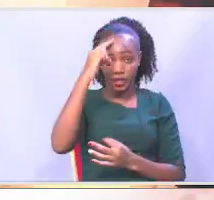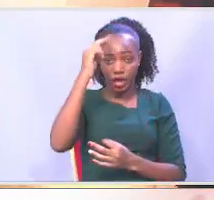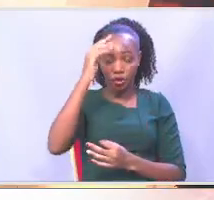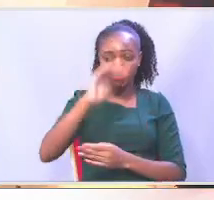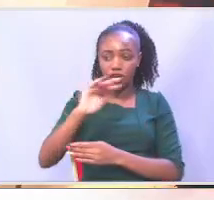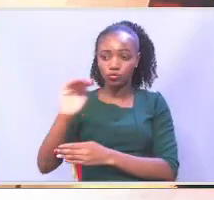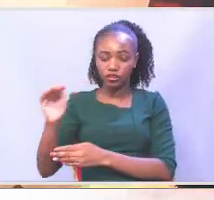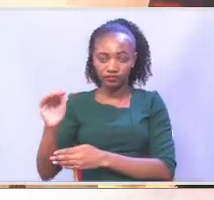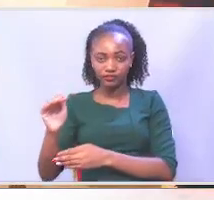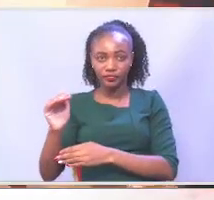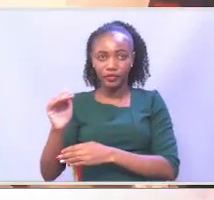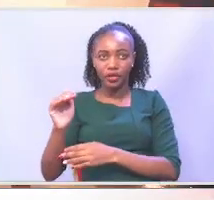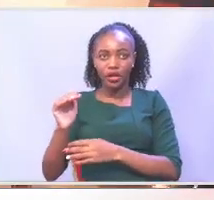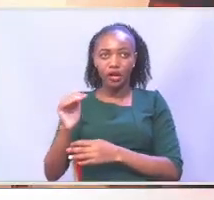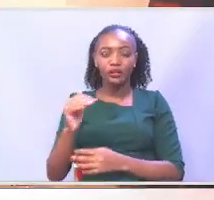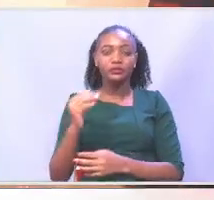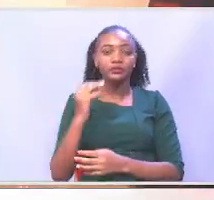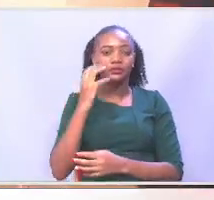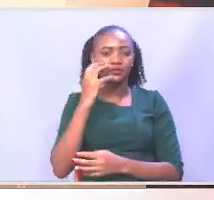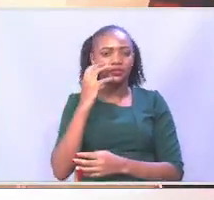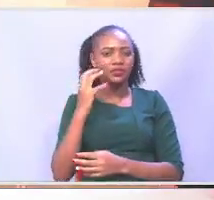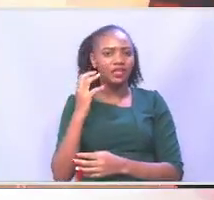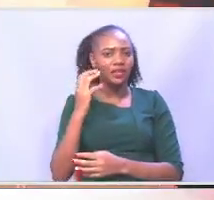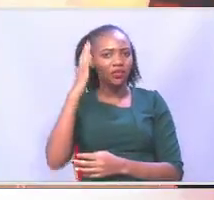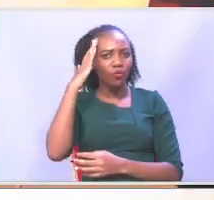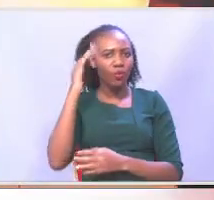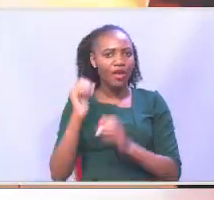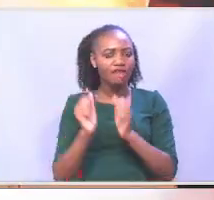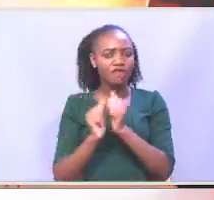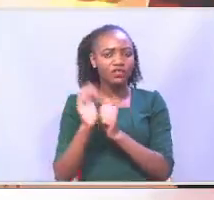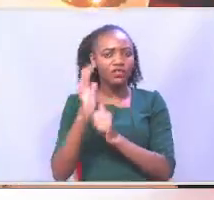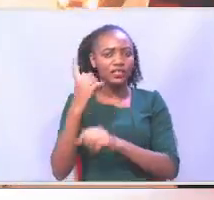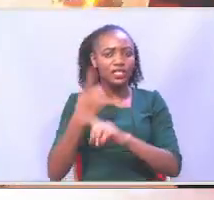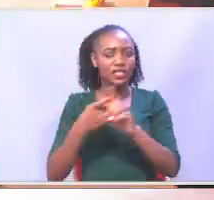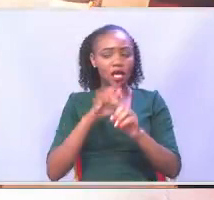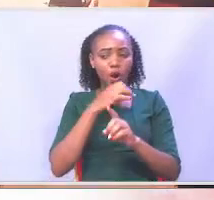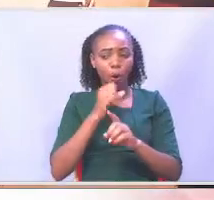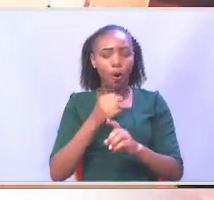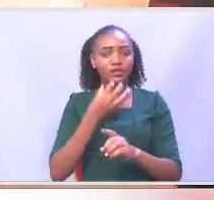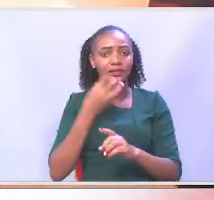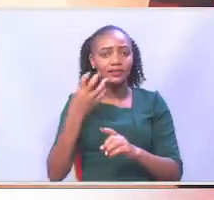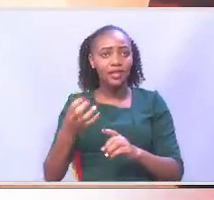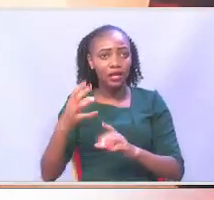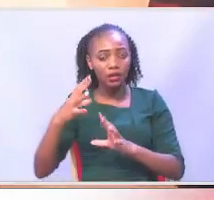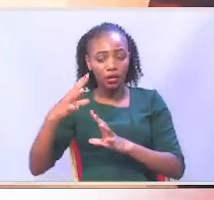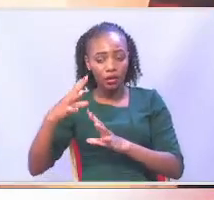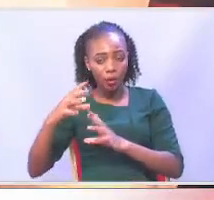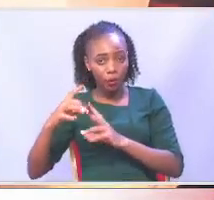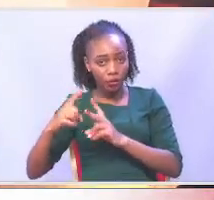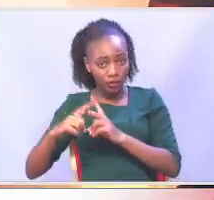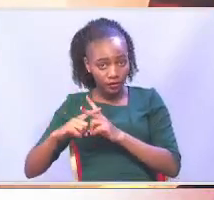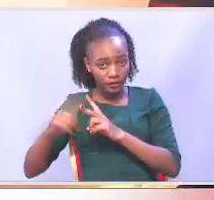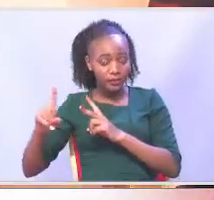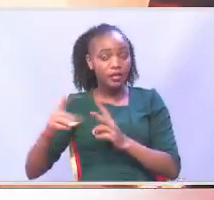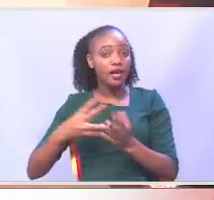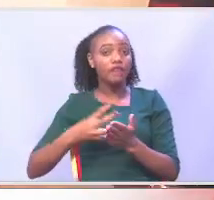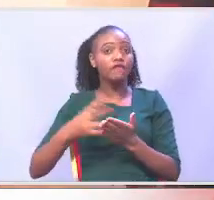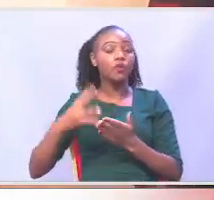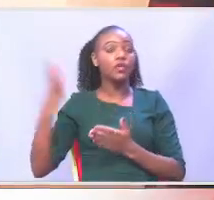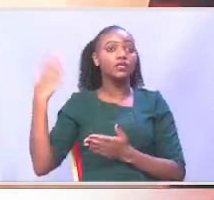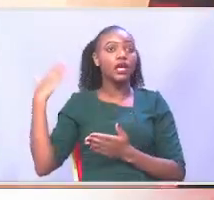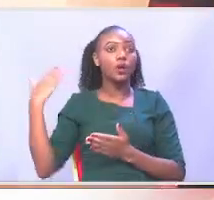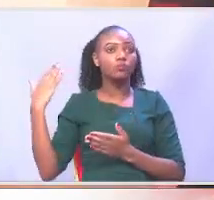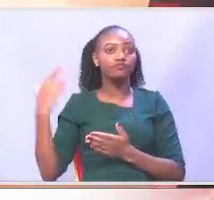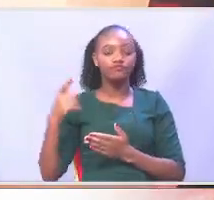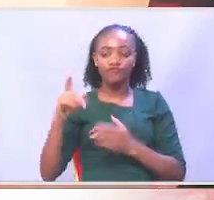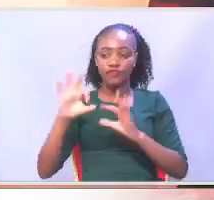Aunties in agony after their 14-year-old son went missing 4 weeks ago. According to the family of Sylvester Lomo